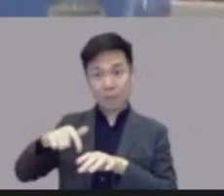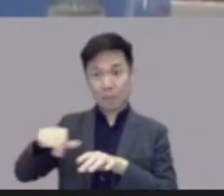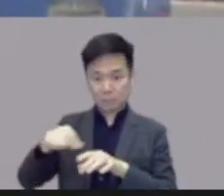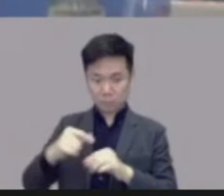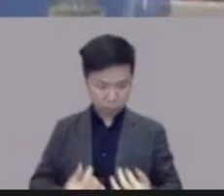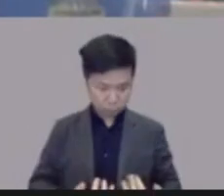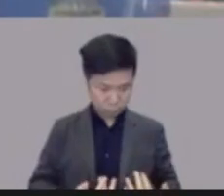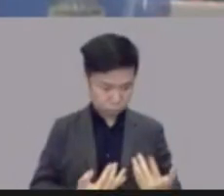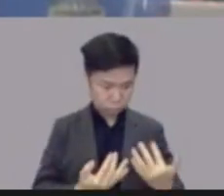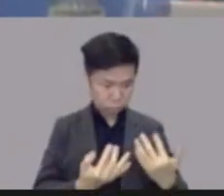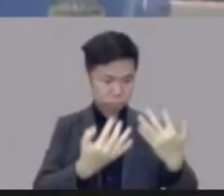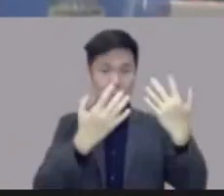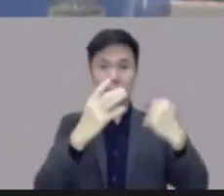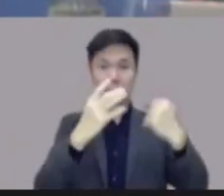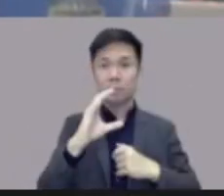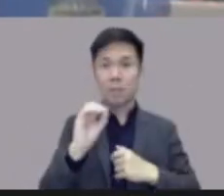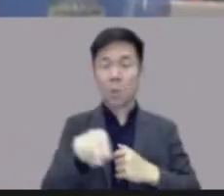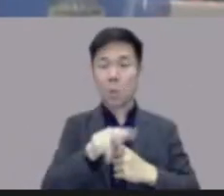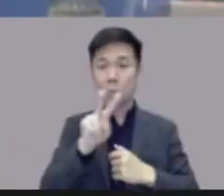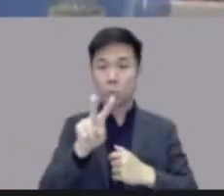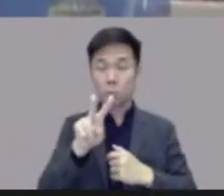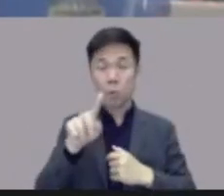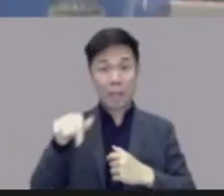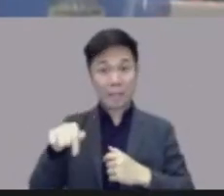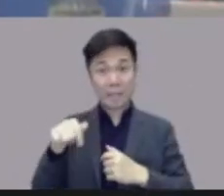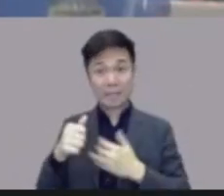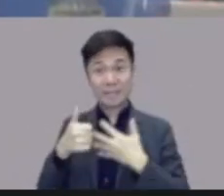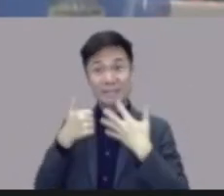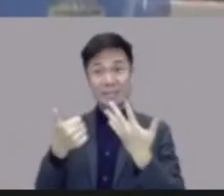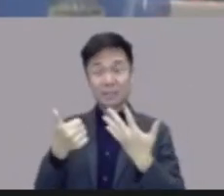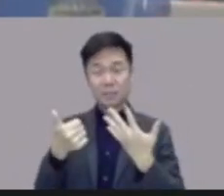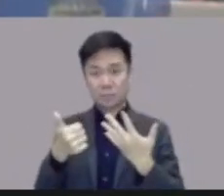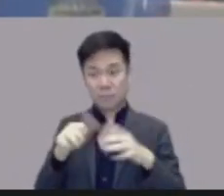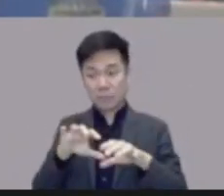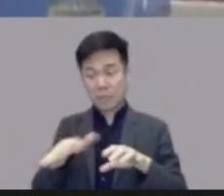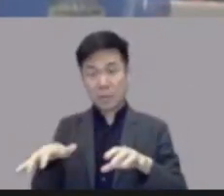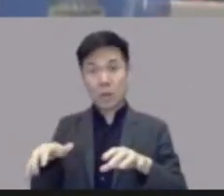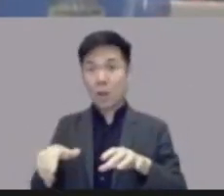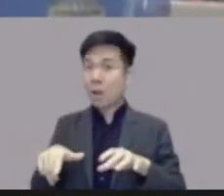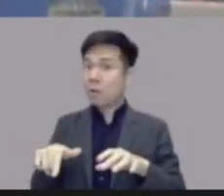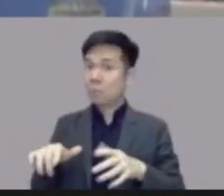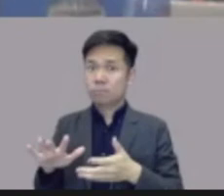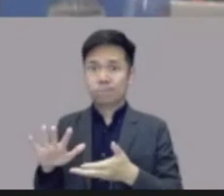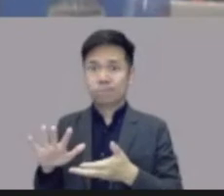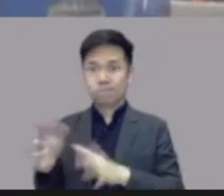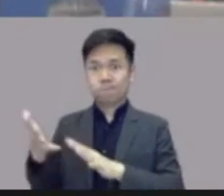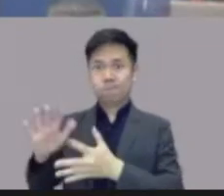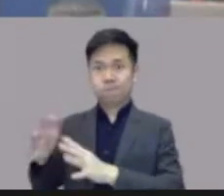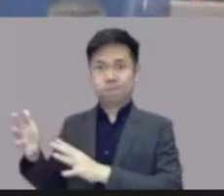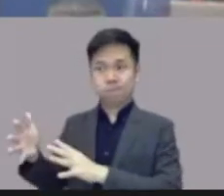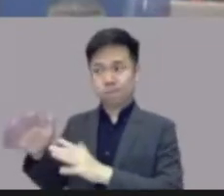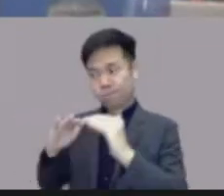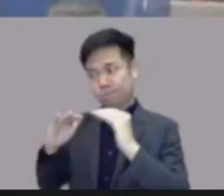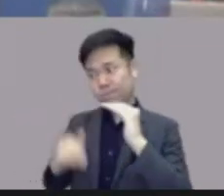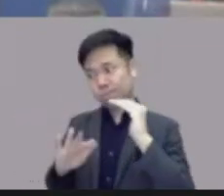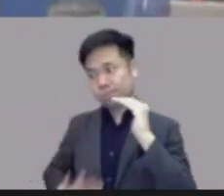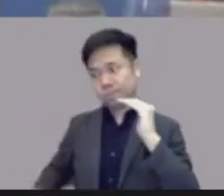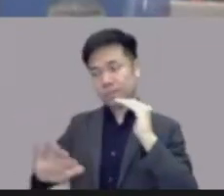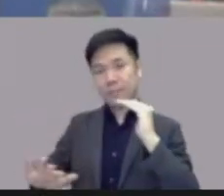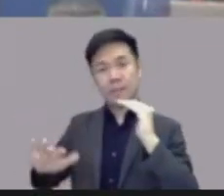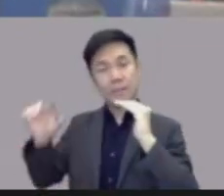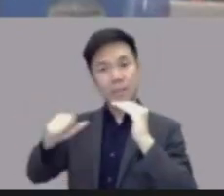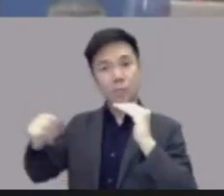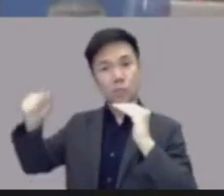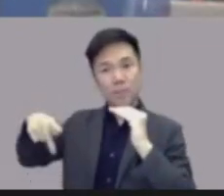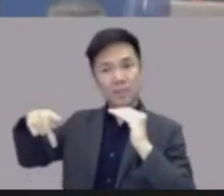and six of the countries that will be the most affected by climate change across the planet the heavy concentration of global